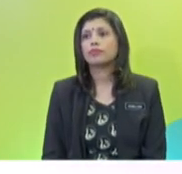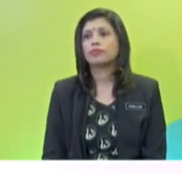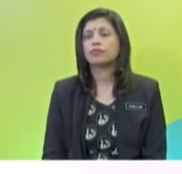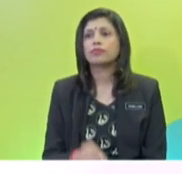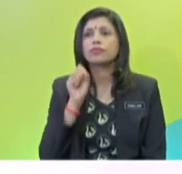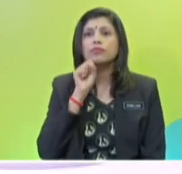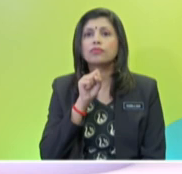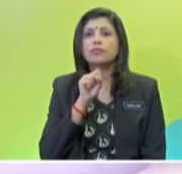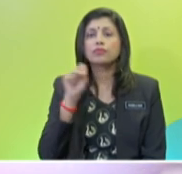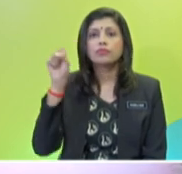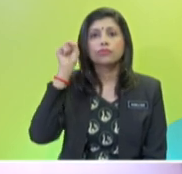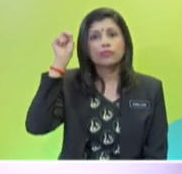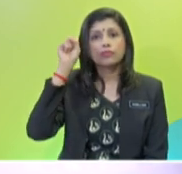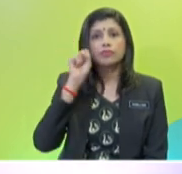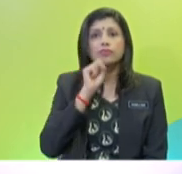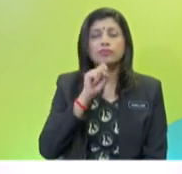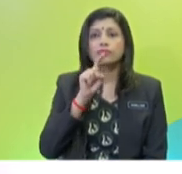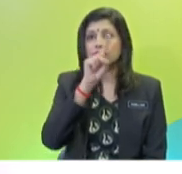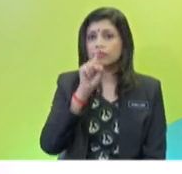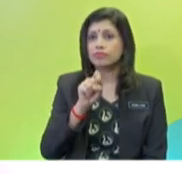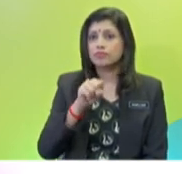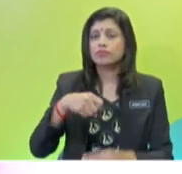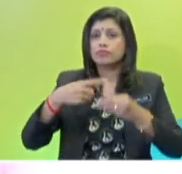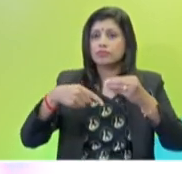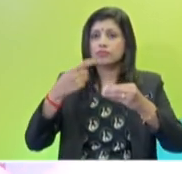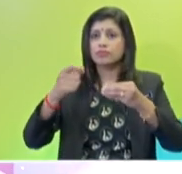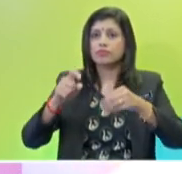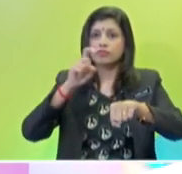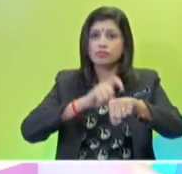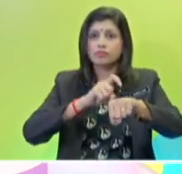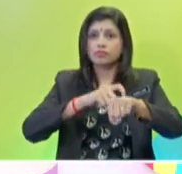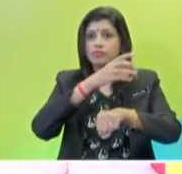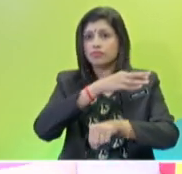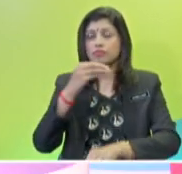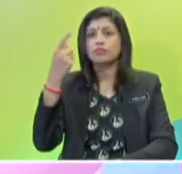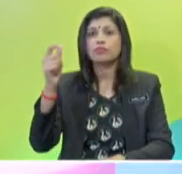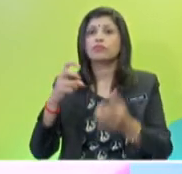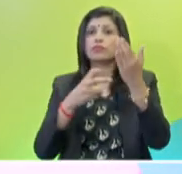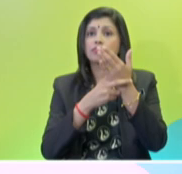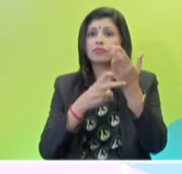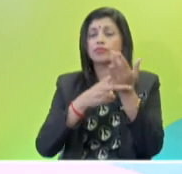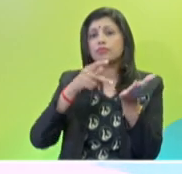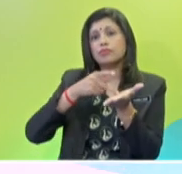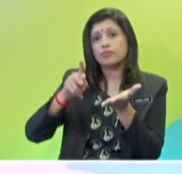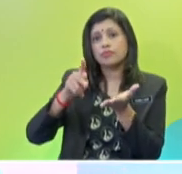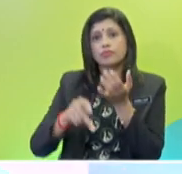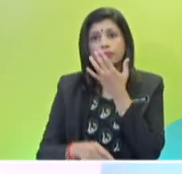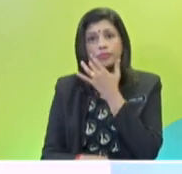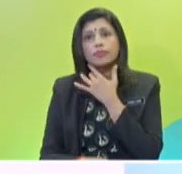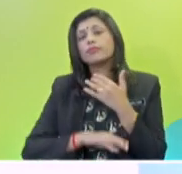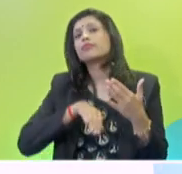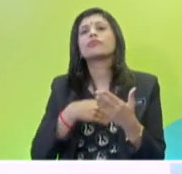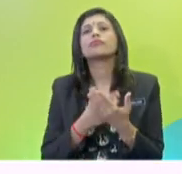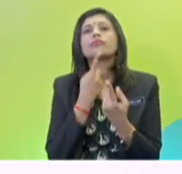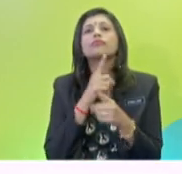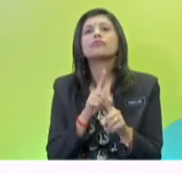She asked about the time and the price. The time and the ticket price. Good job, everybody. Okay, now